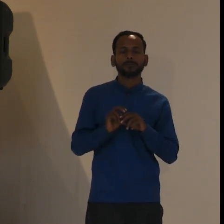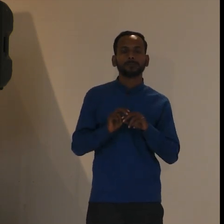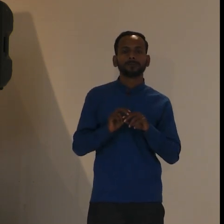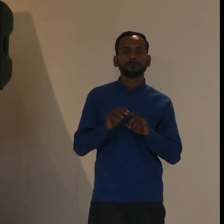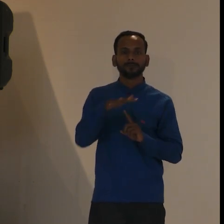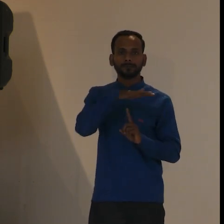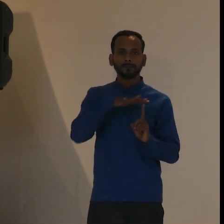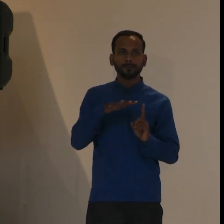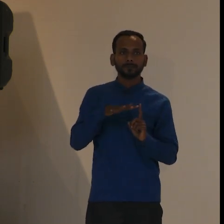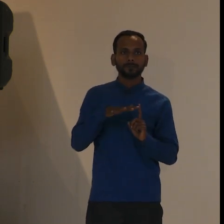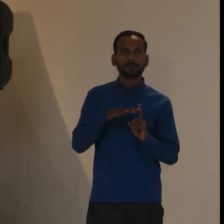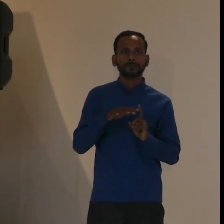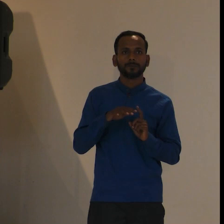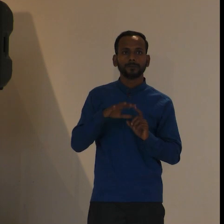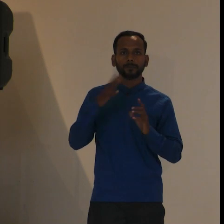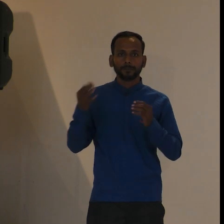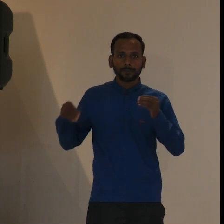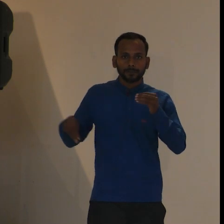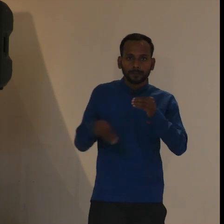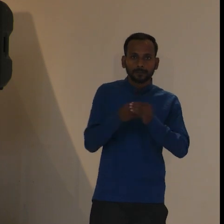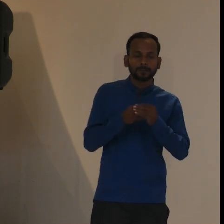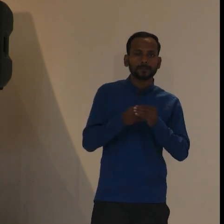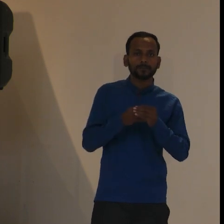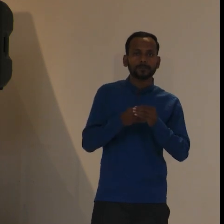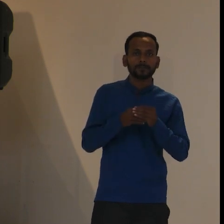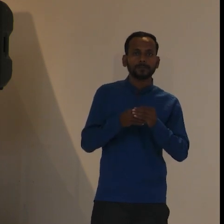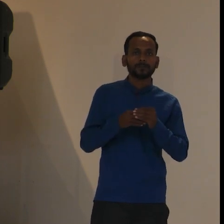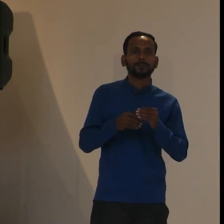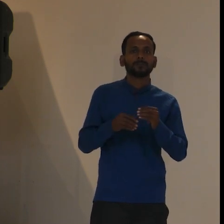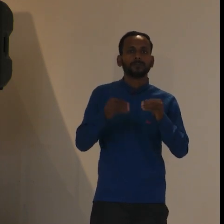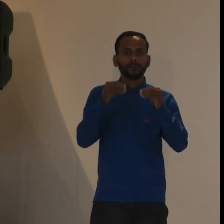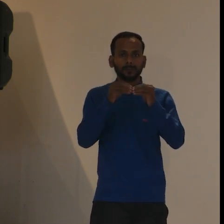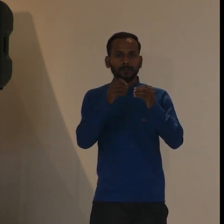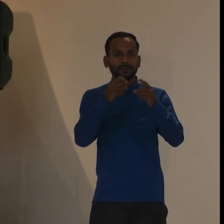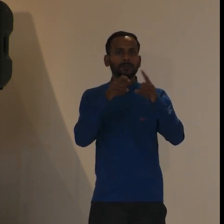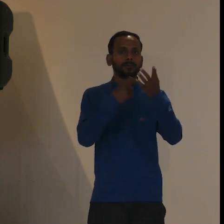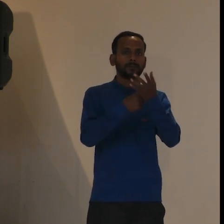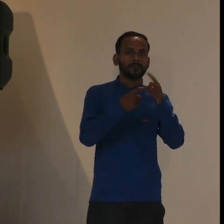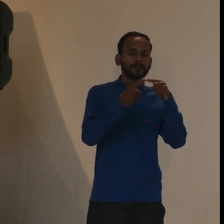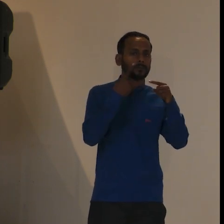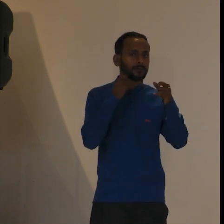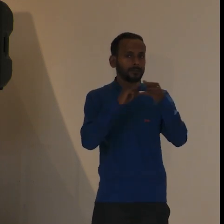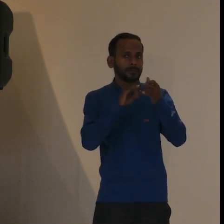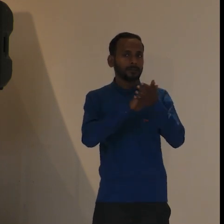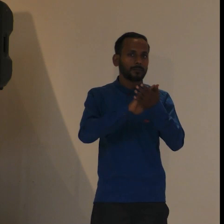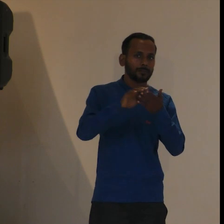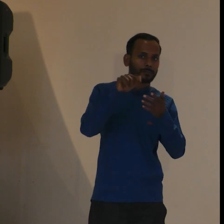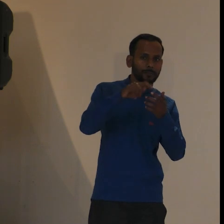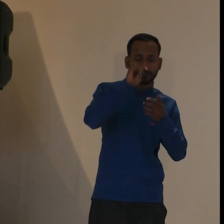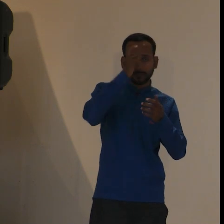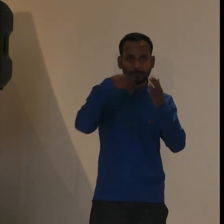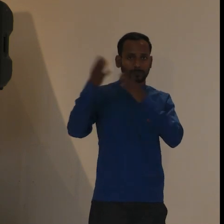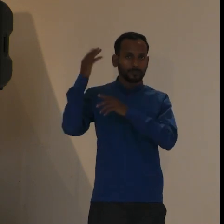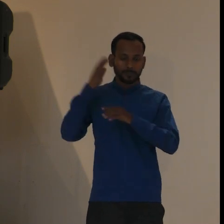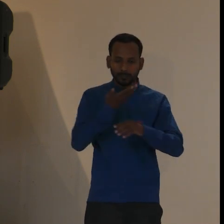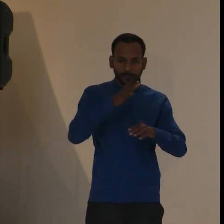colonies. It was to do with the alarming rate of British children and British adults either having a lacuna within